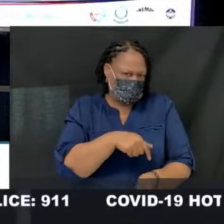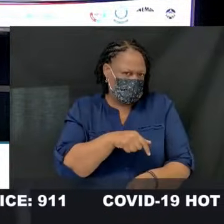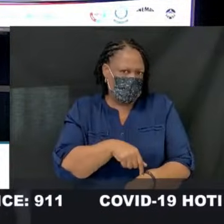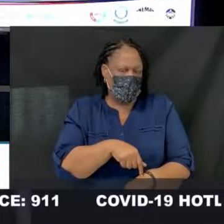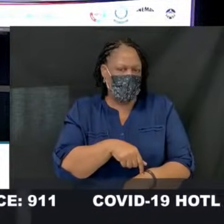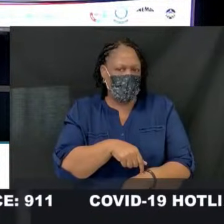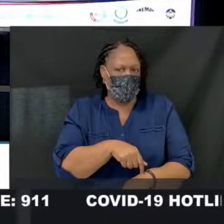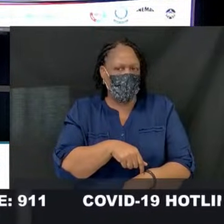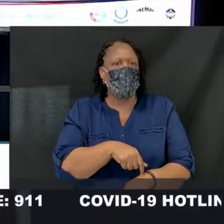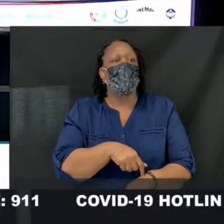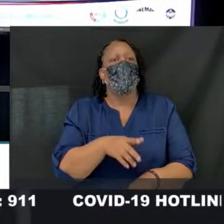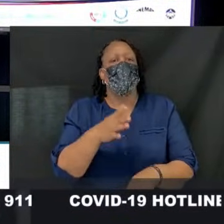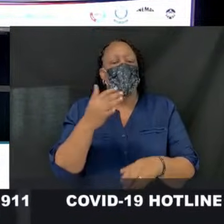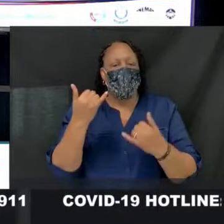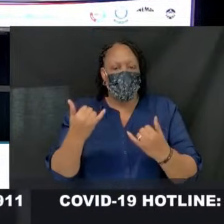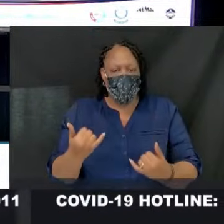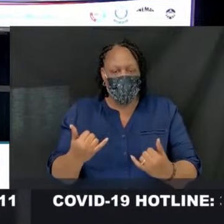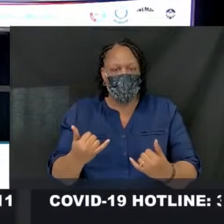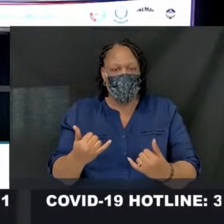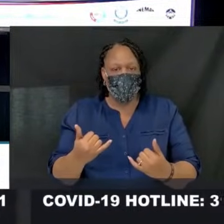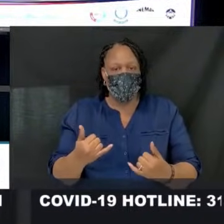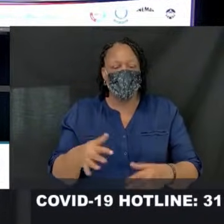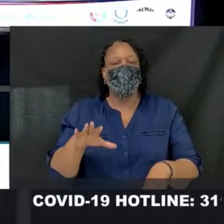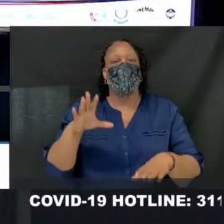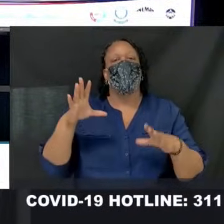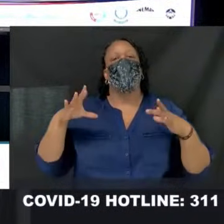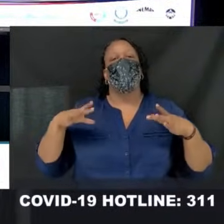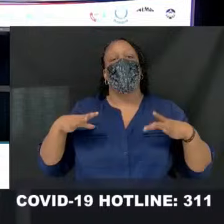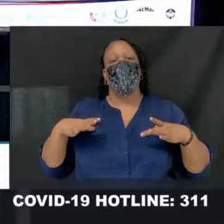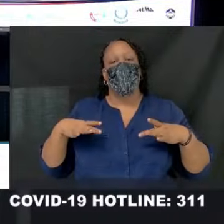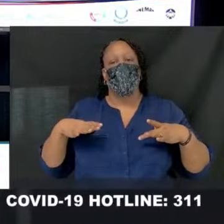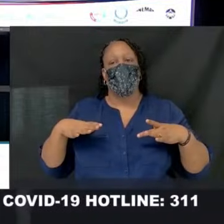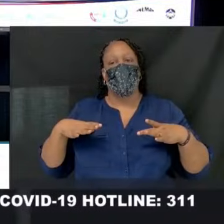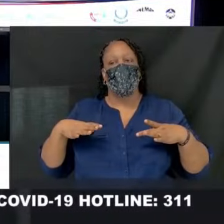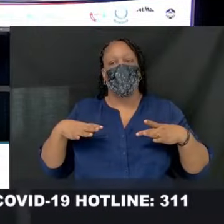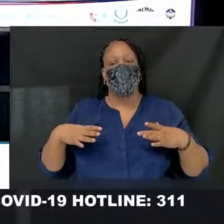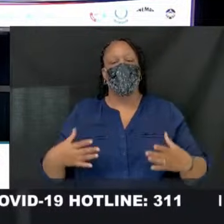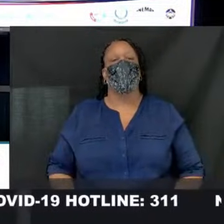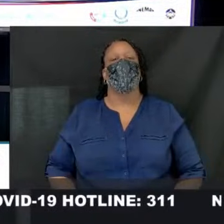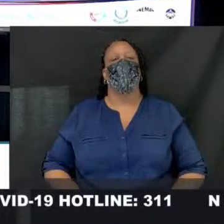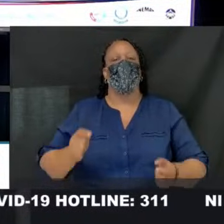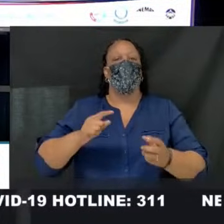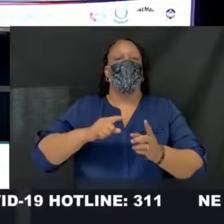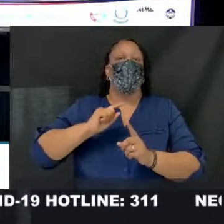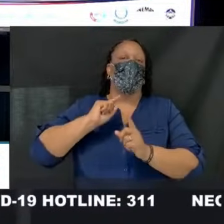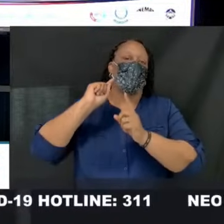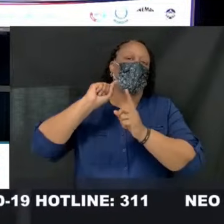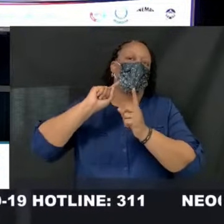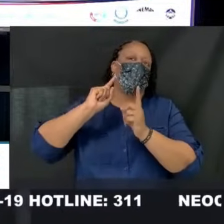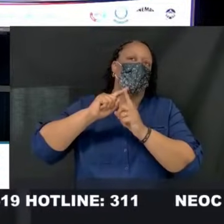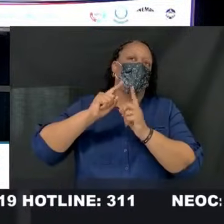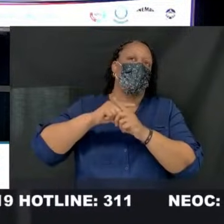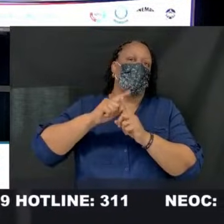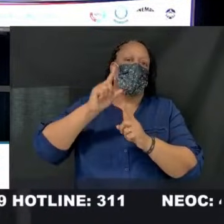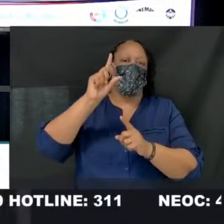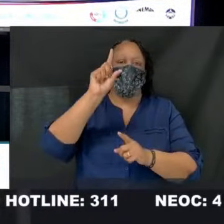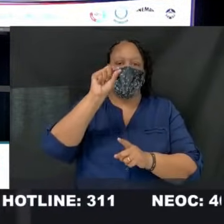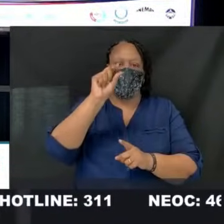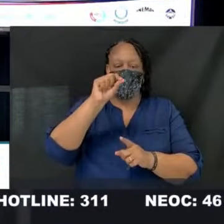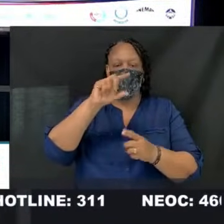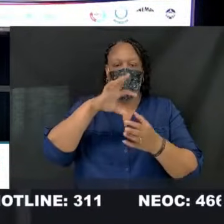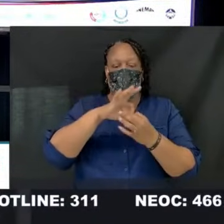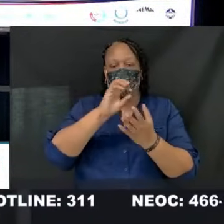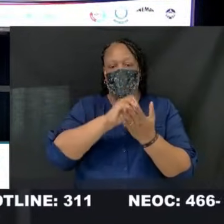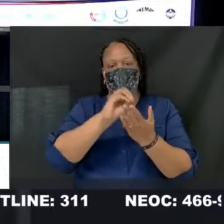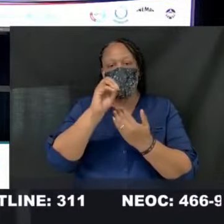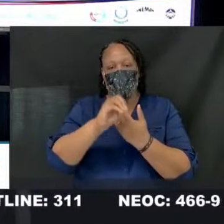Dr. Laws is on a well-earned vacation until the 20th of this month, but she still remains very